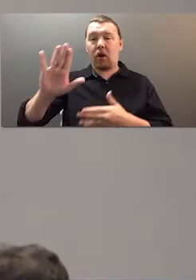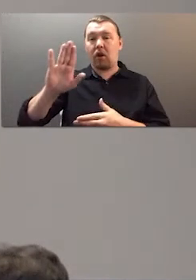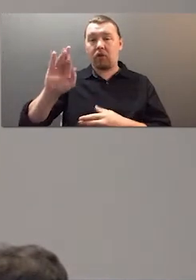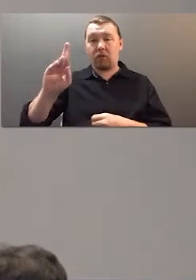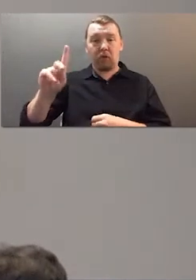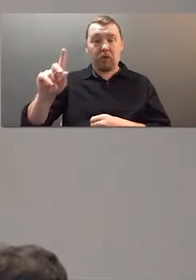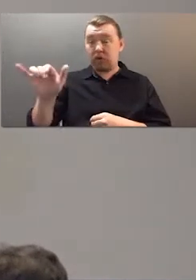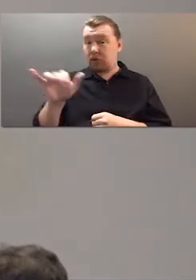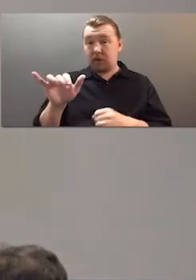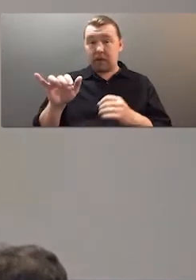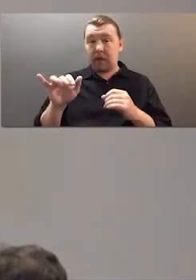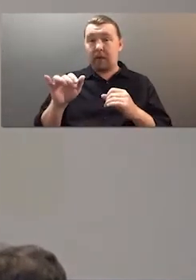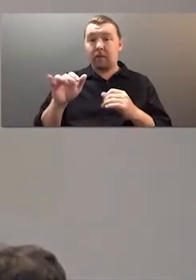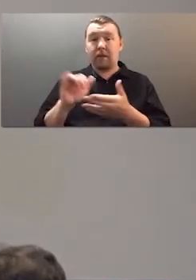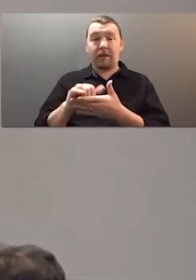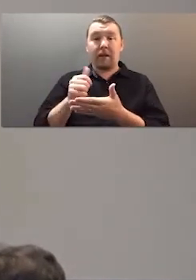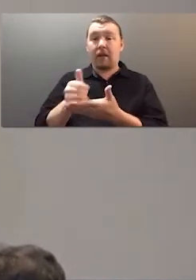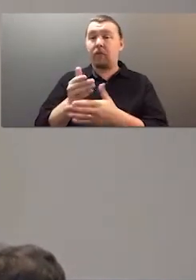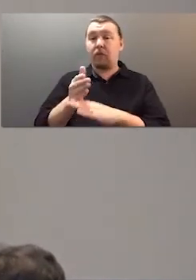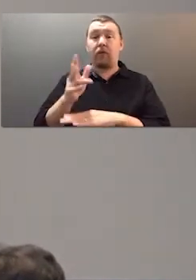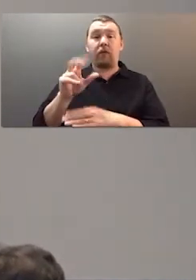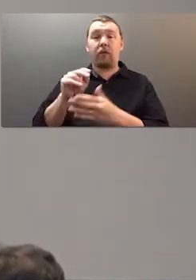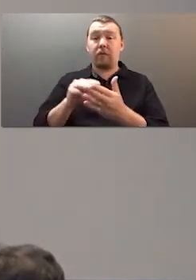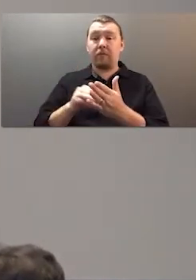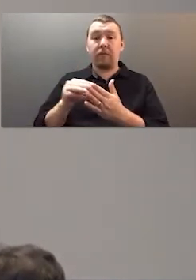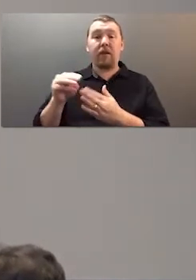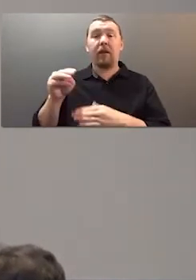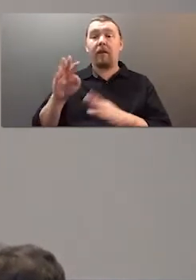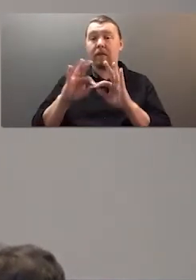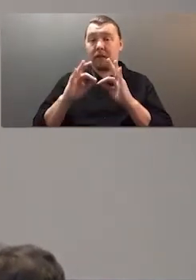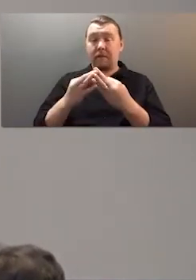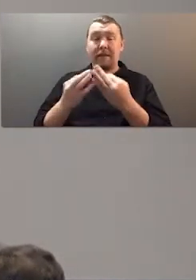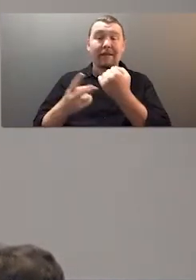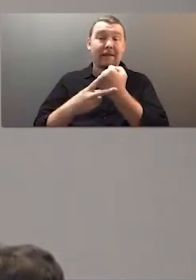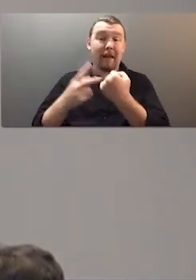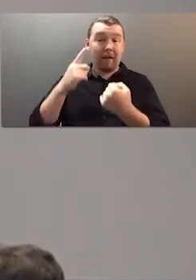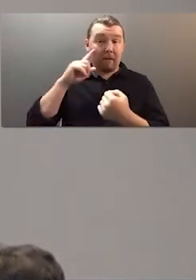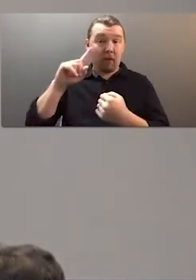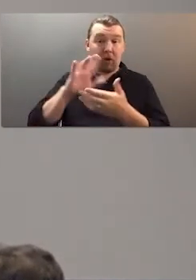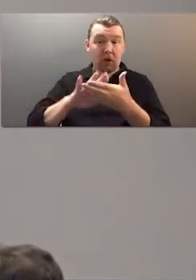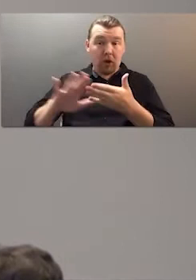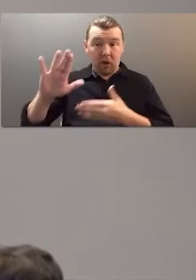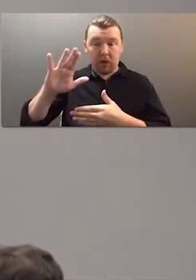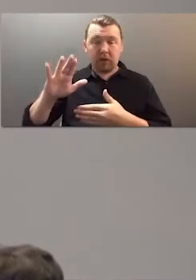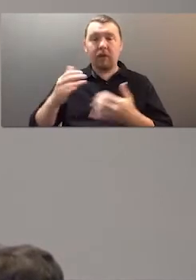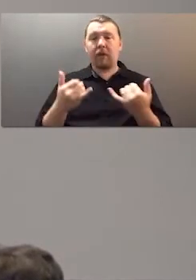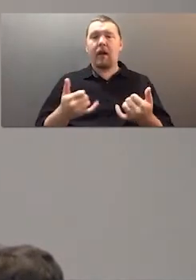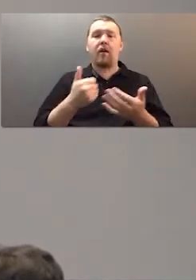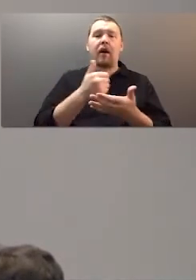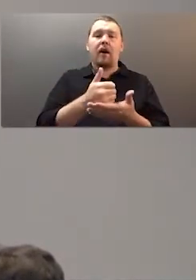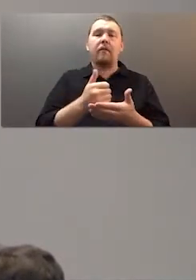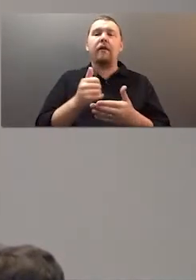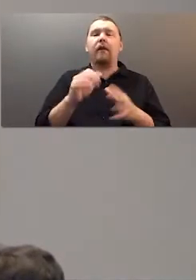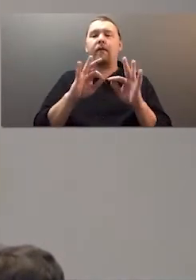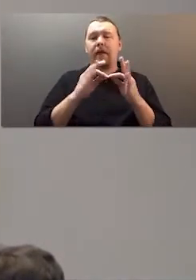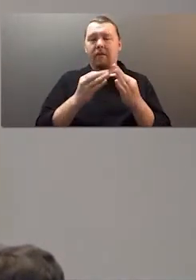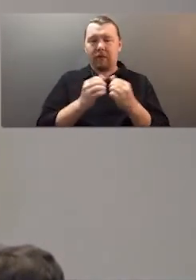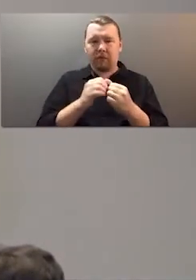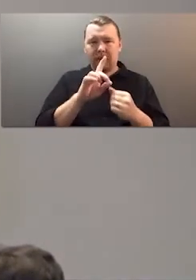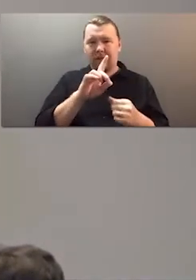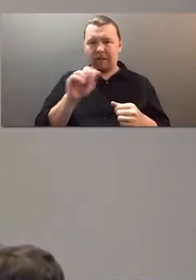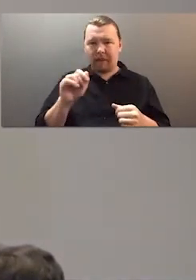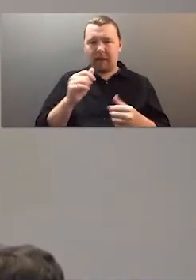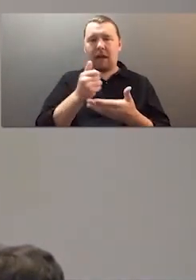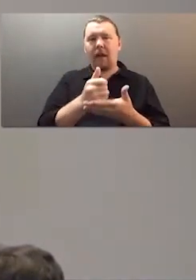helped over 1 million families for the last 30 years save for higher education expenses is now helping individuals with disabilities and their